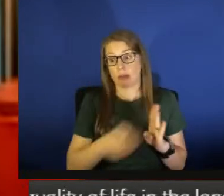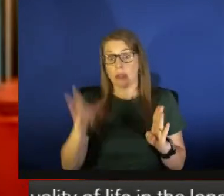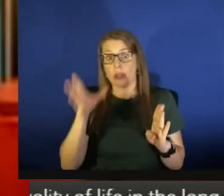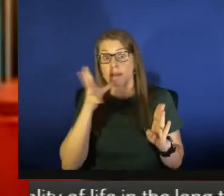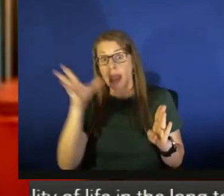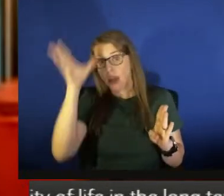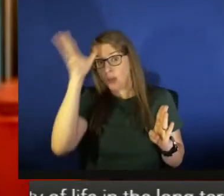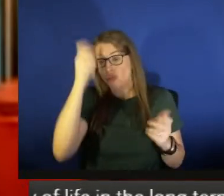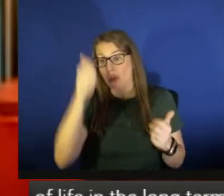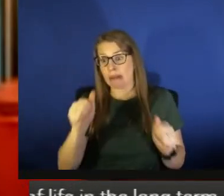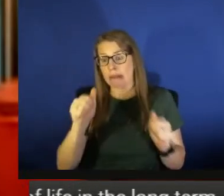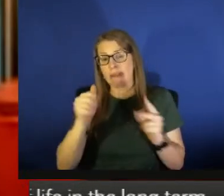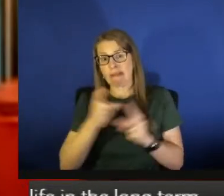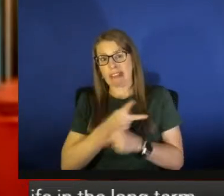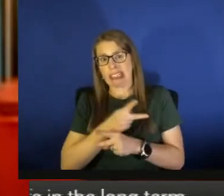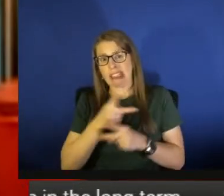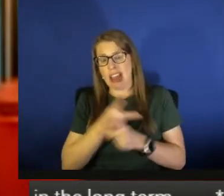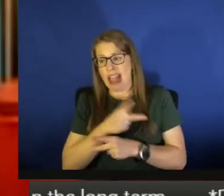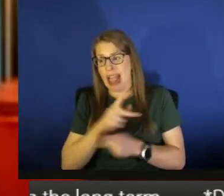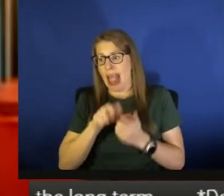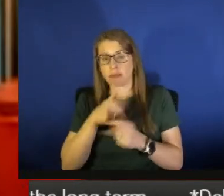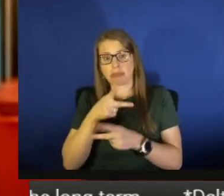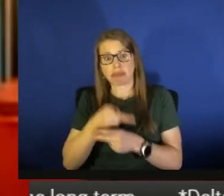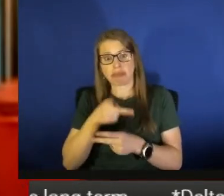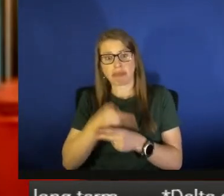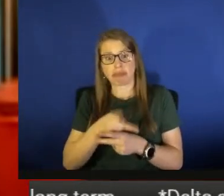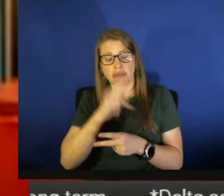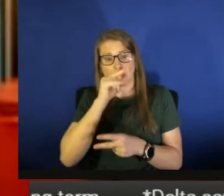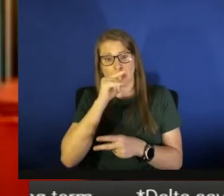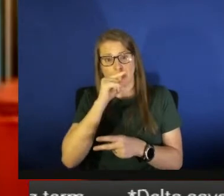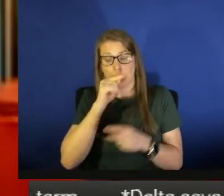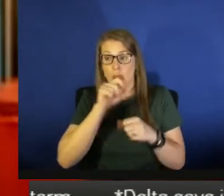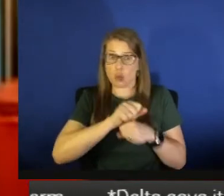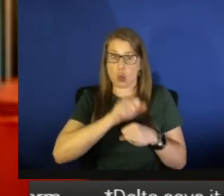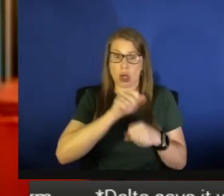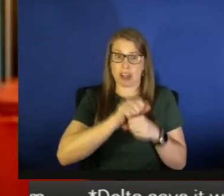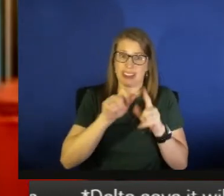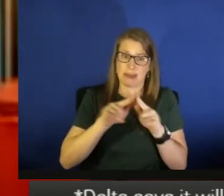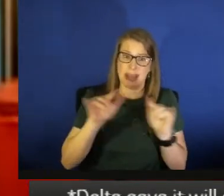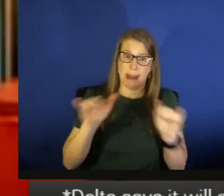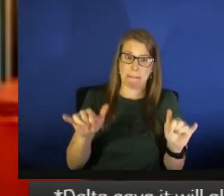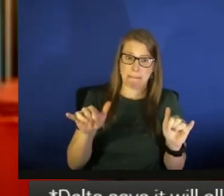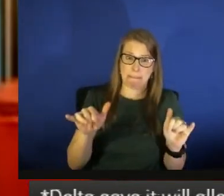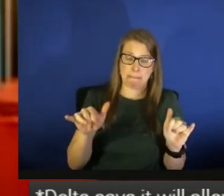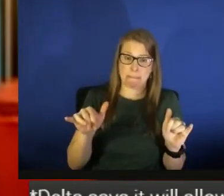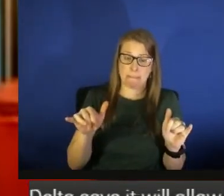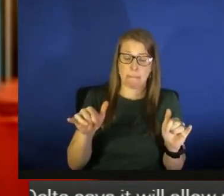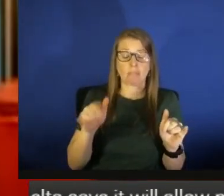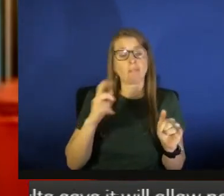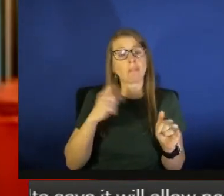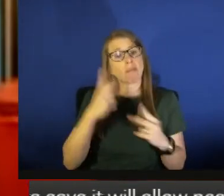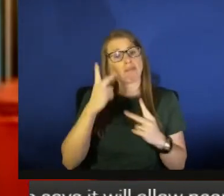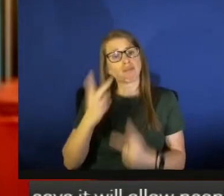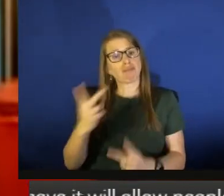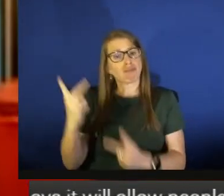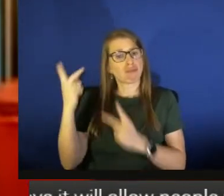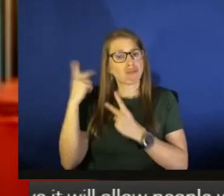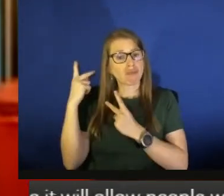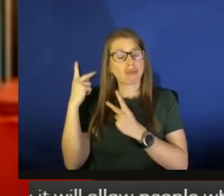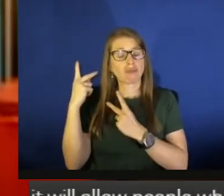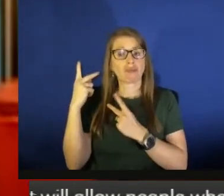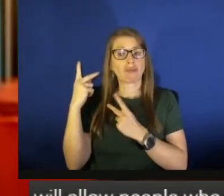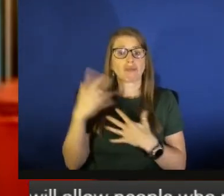to navigate how to take care of their kid and work remotely. As I look back, I'm